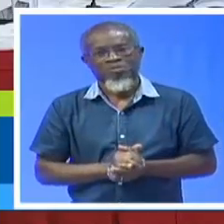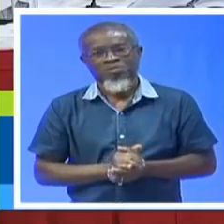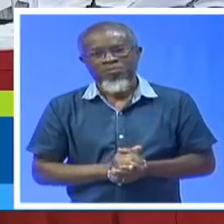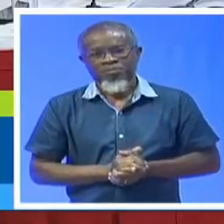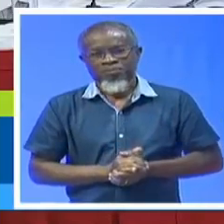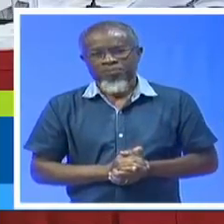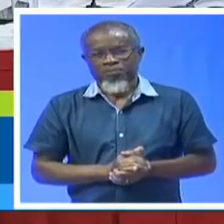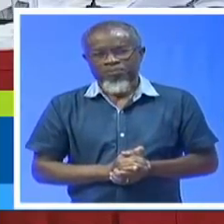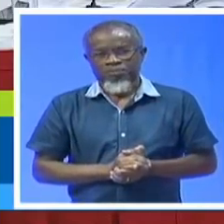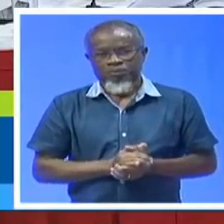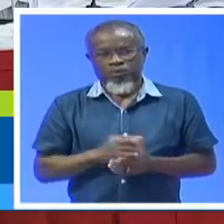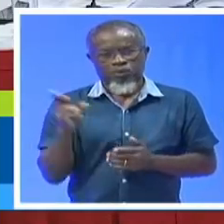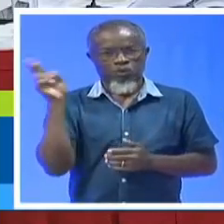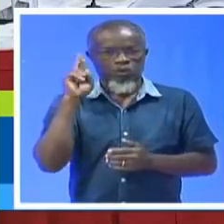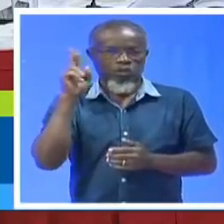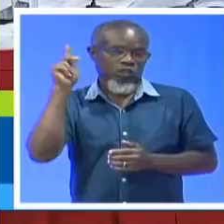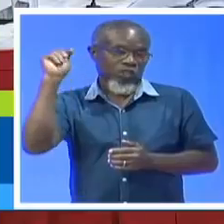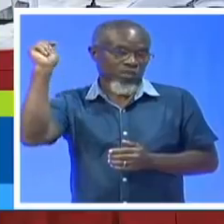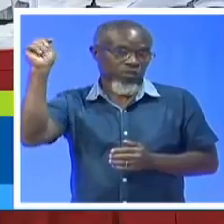for your questions.